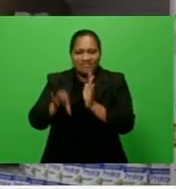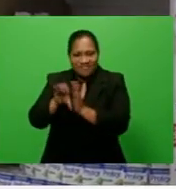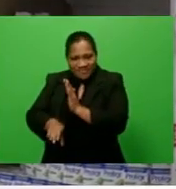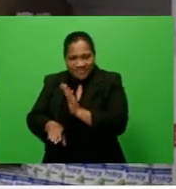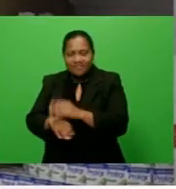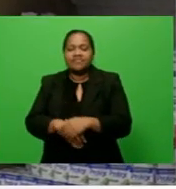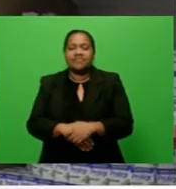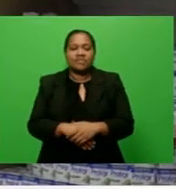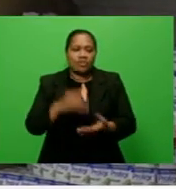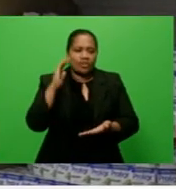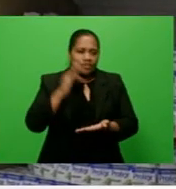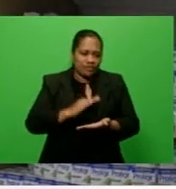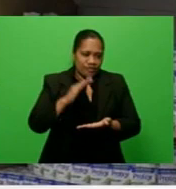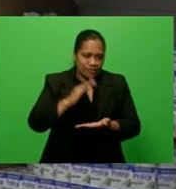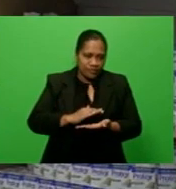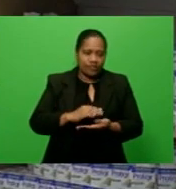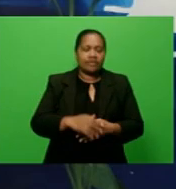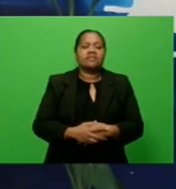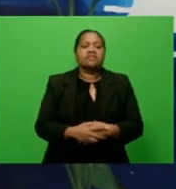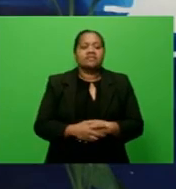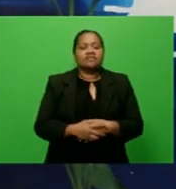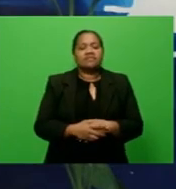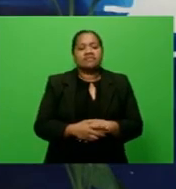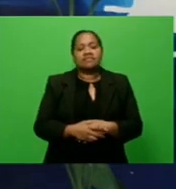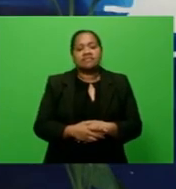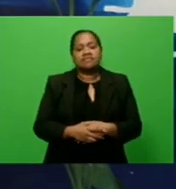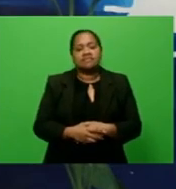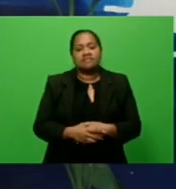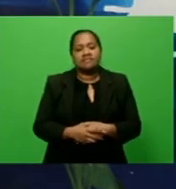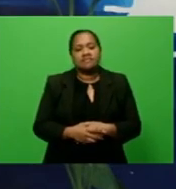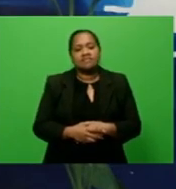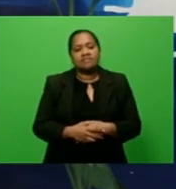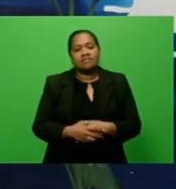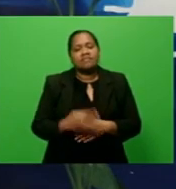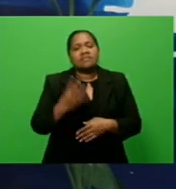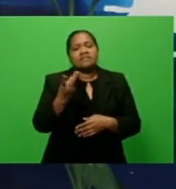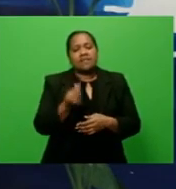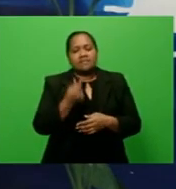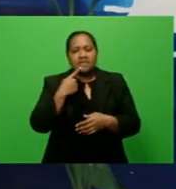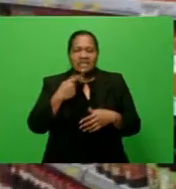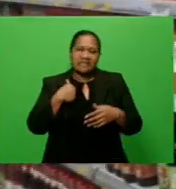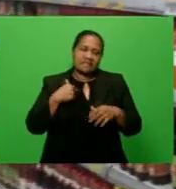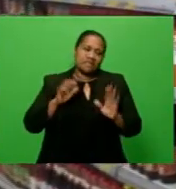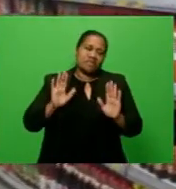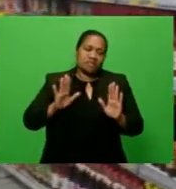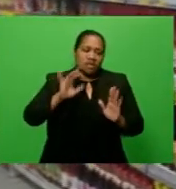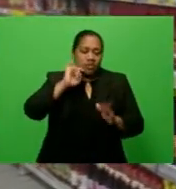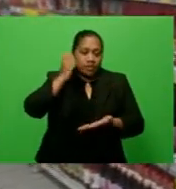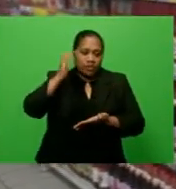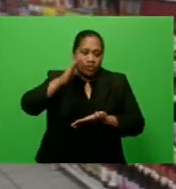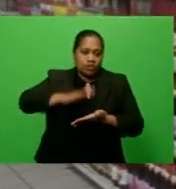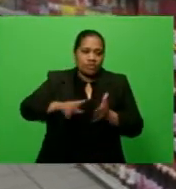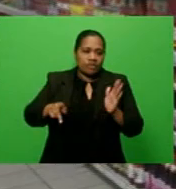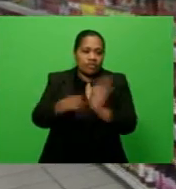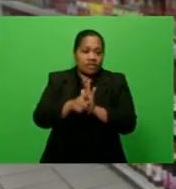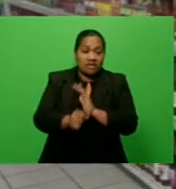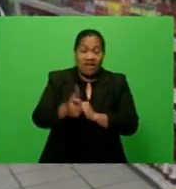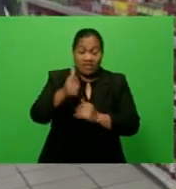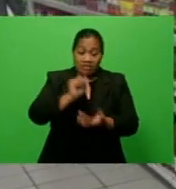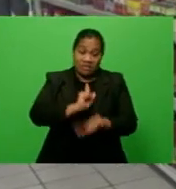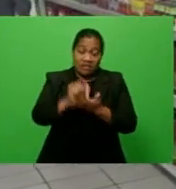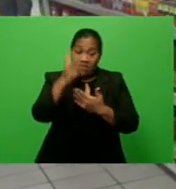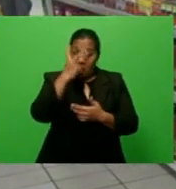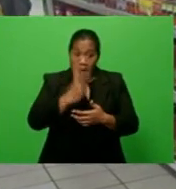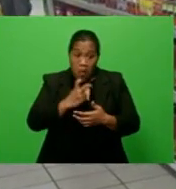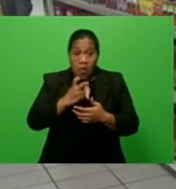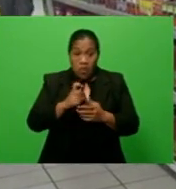to pass on the duty reductions. Some are saying, I'll wait and I'll drop the price after I've sold my old stock. Some are